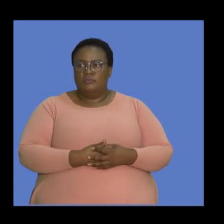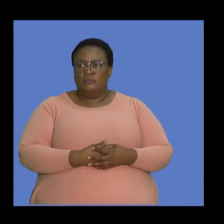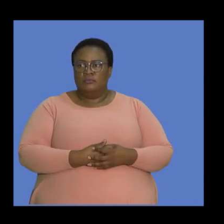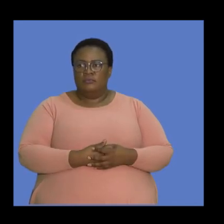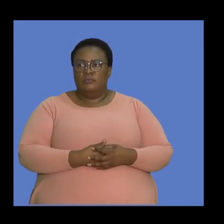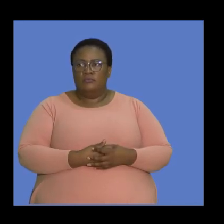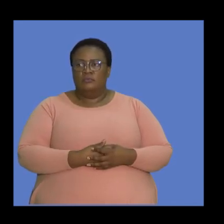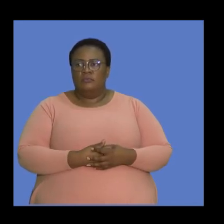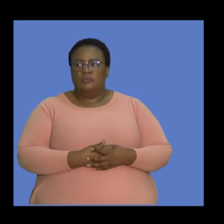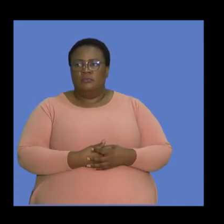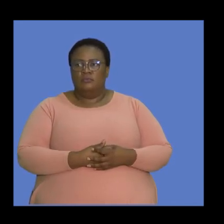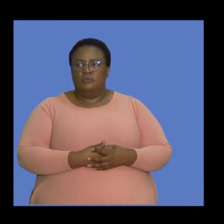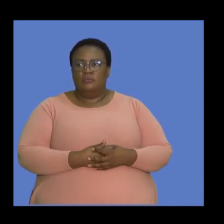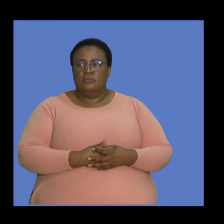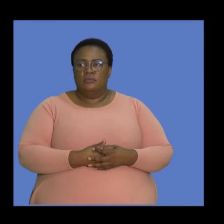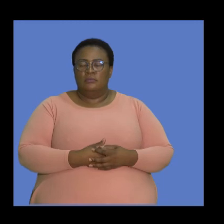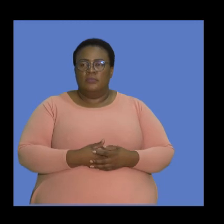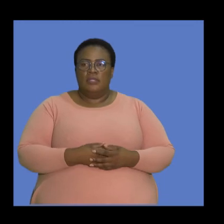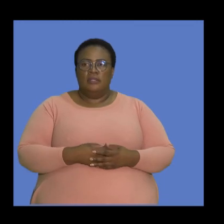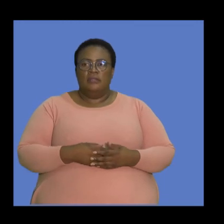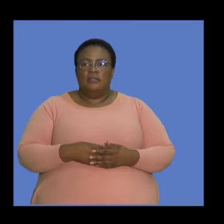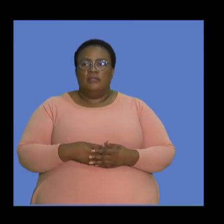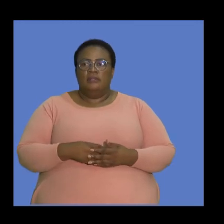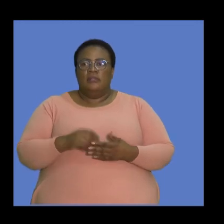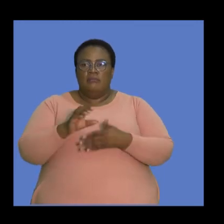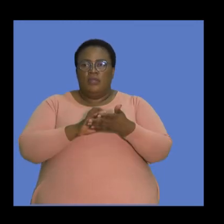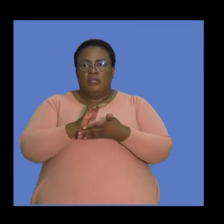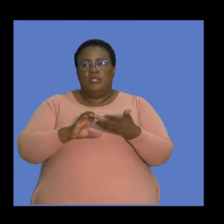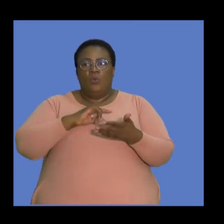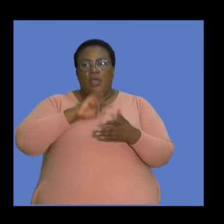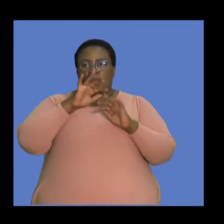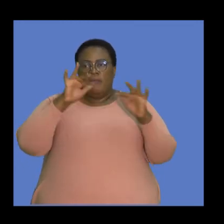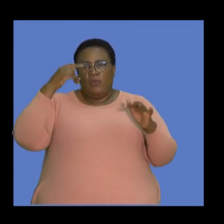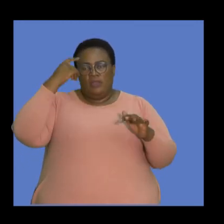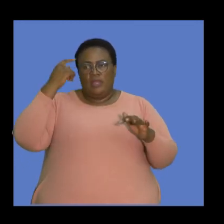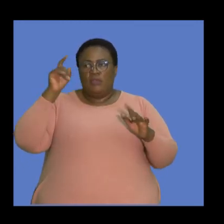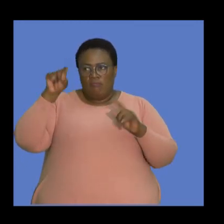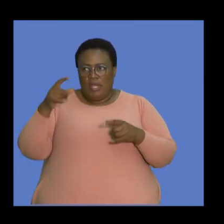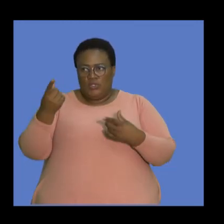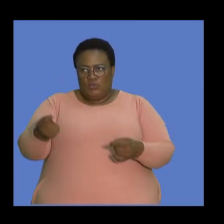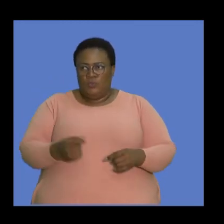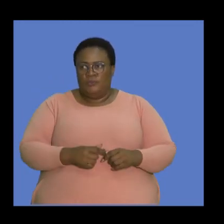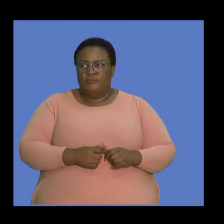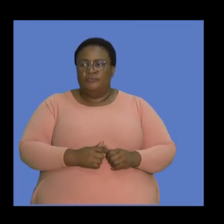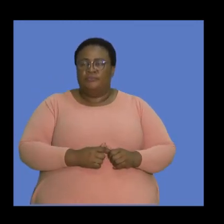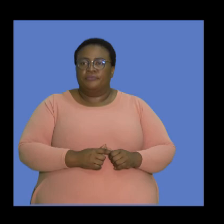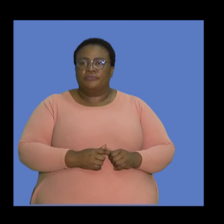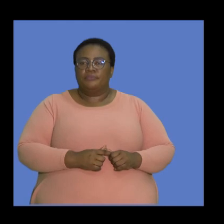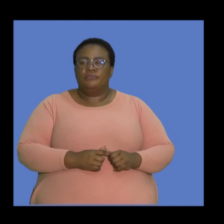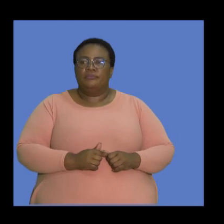mistake there. So let me erase it, because then people will think it's actually what you're supposed to do.